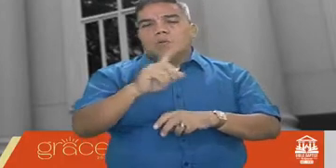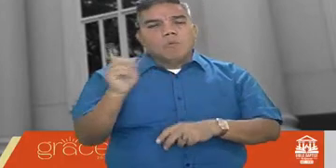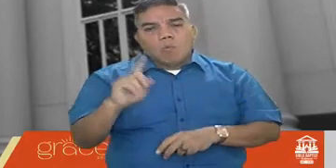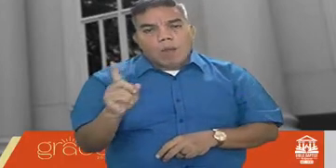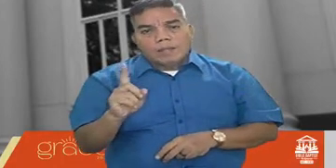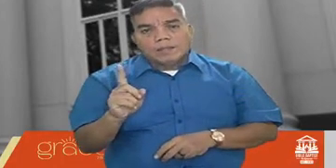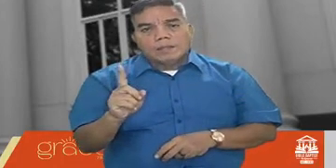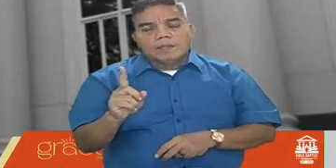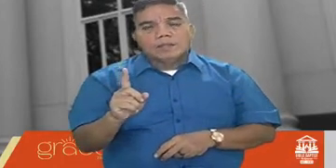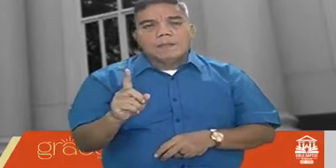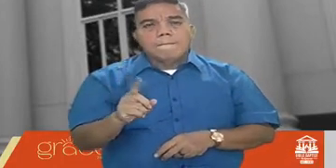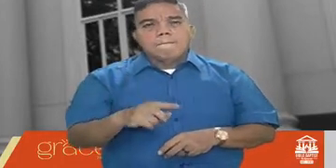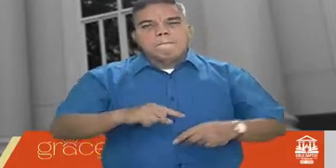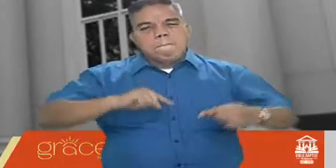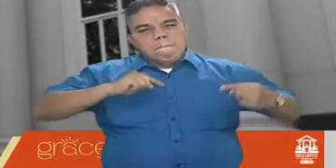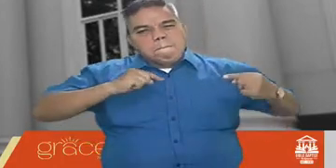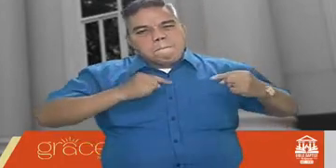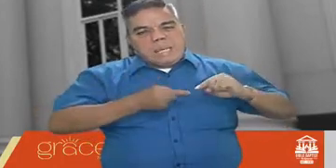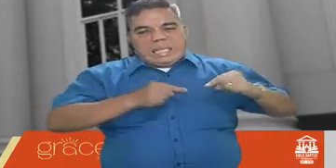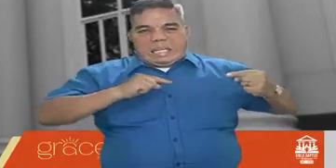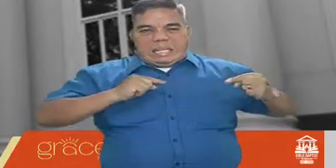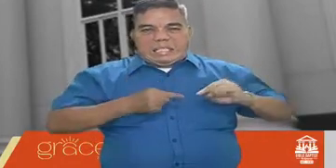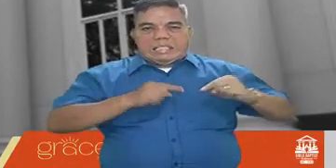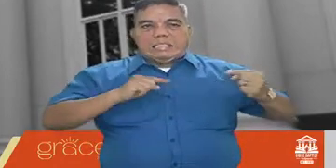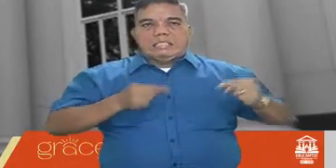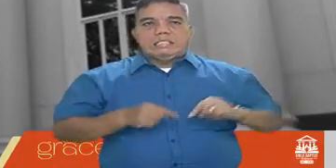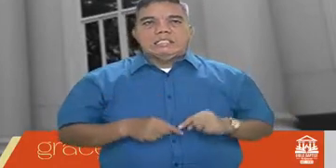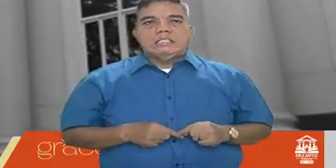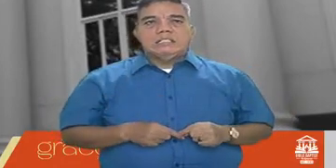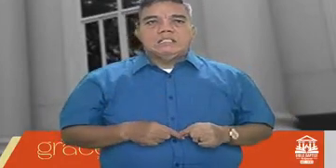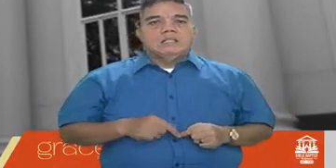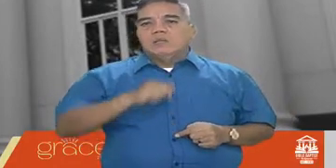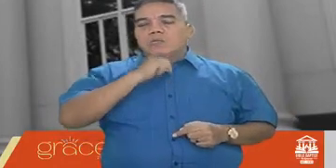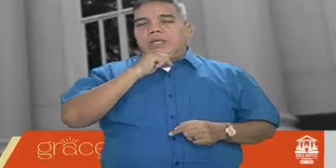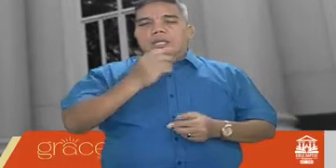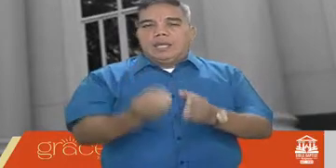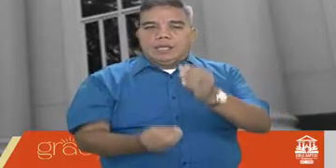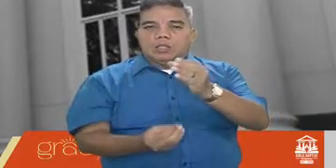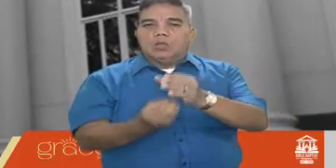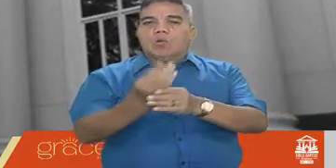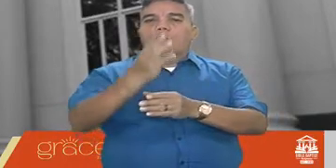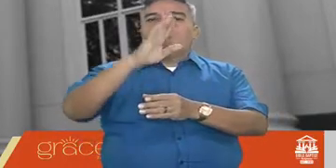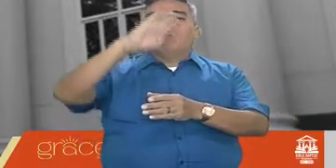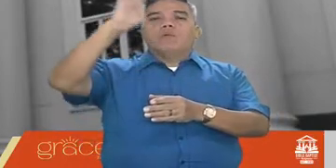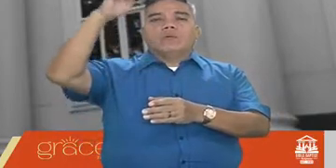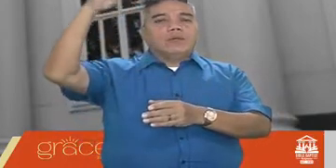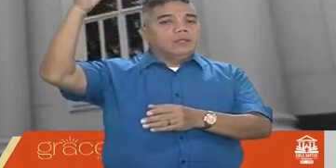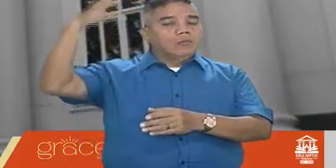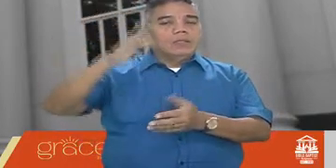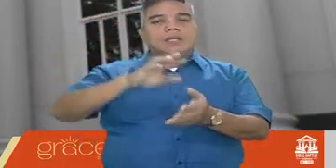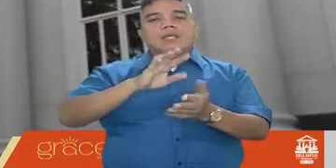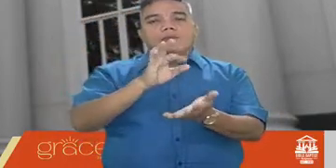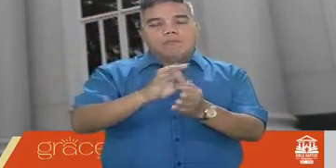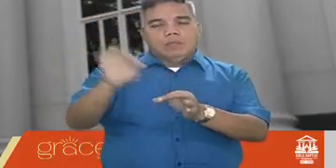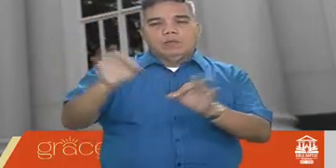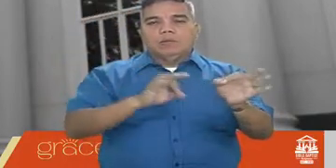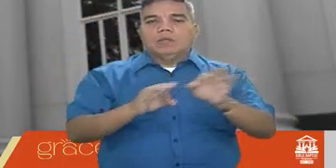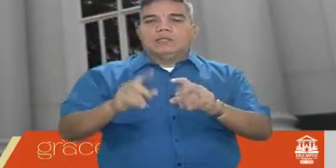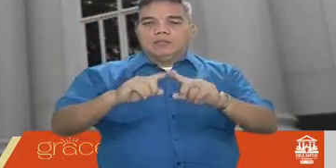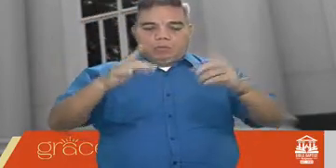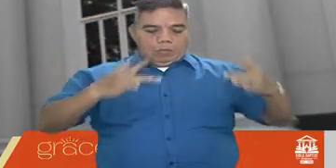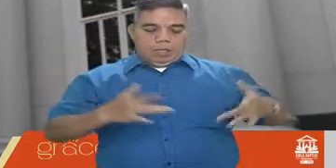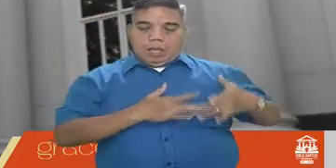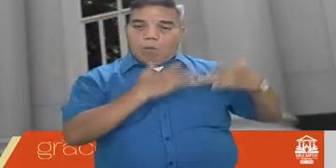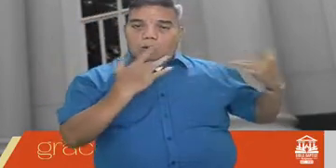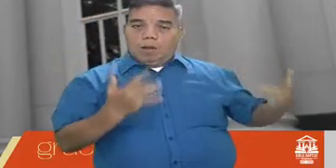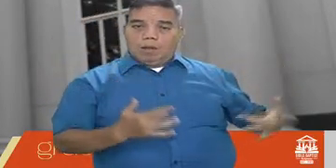if you harbor what? Bitterness. We cannot grow in grace if we harbor bitterness